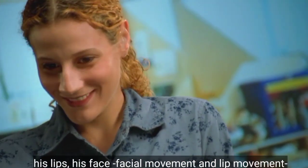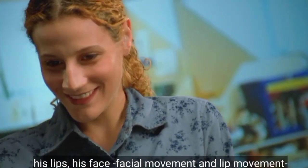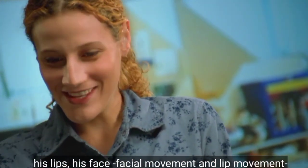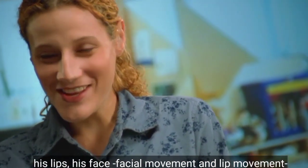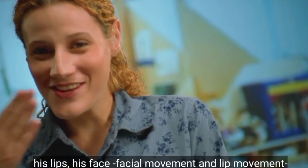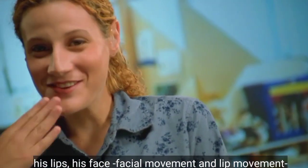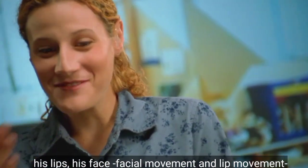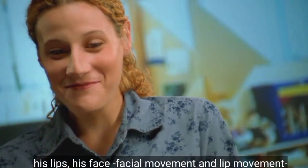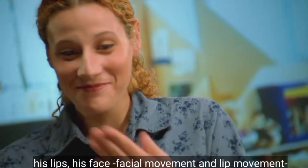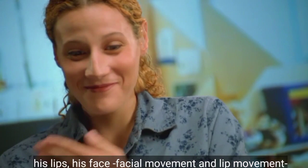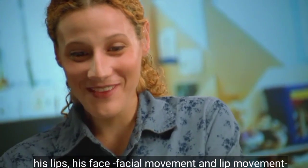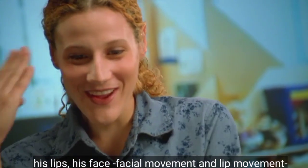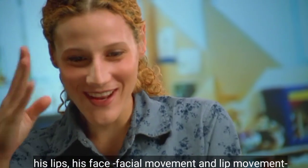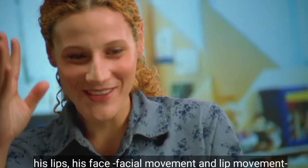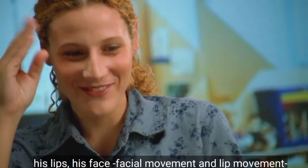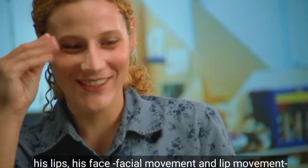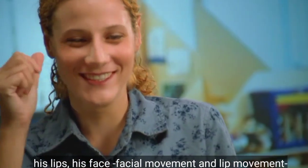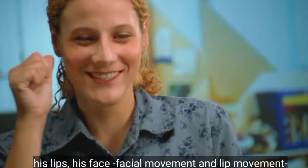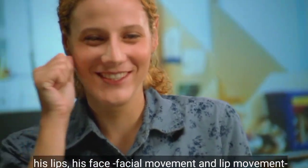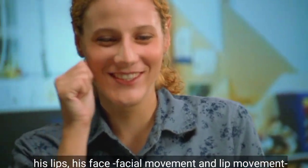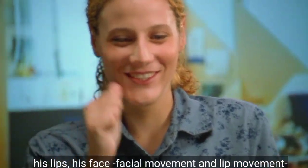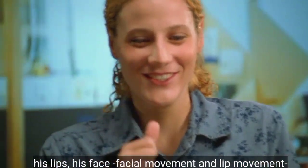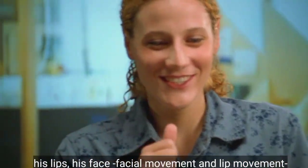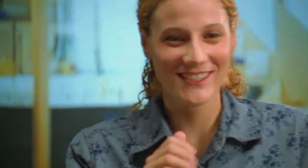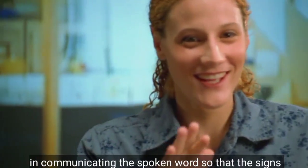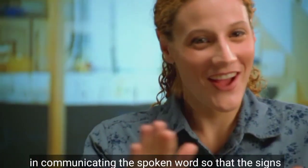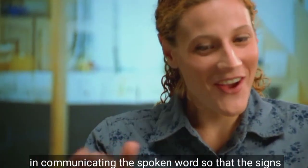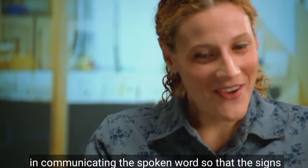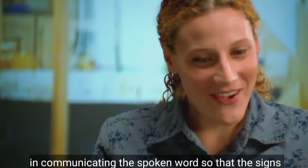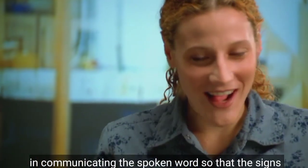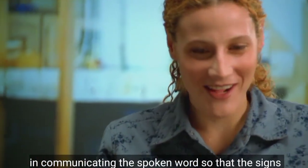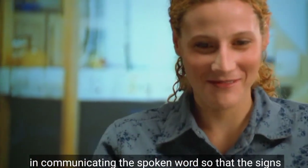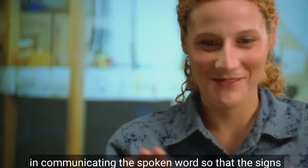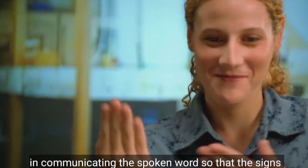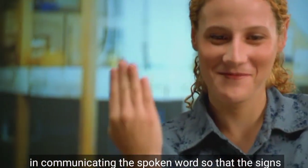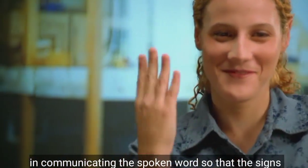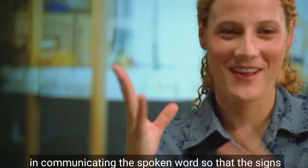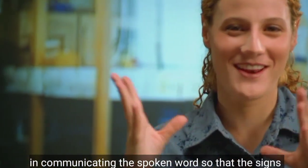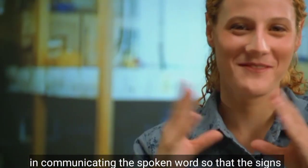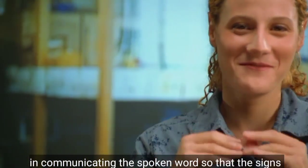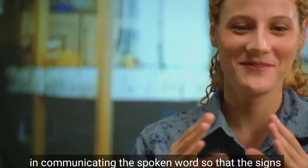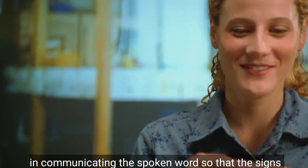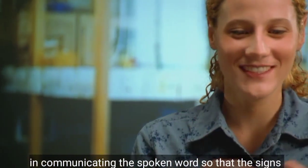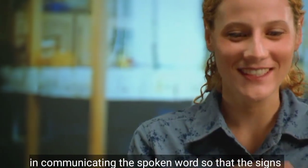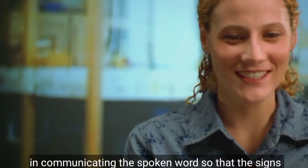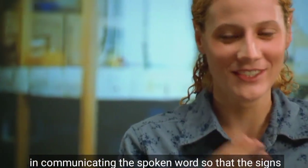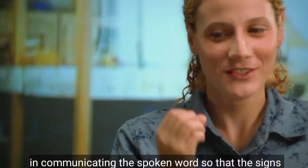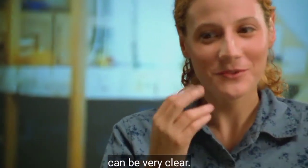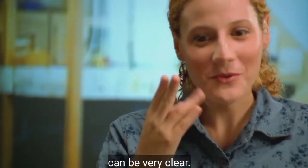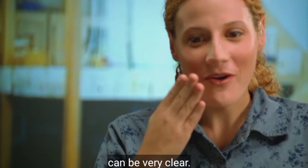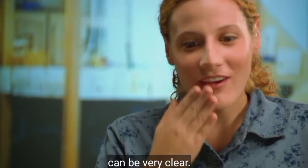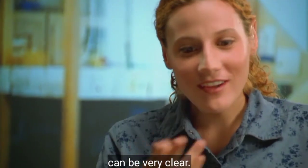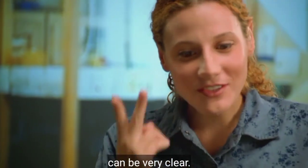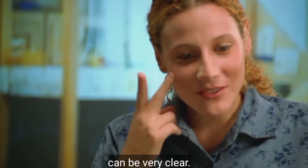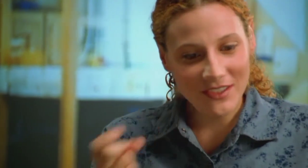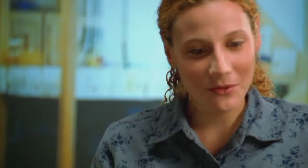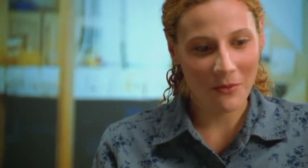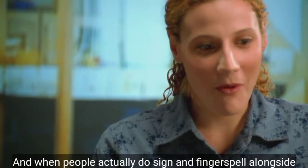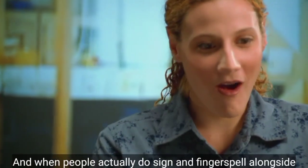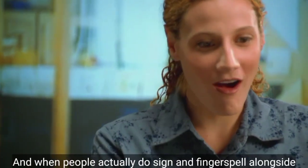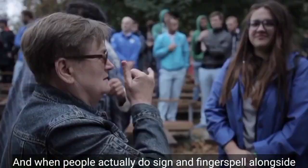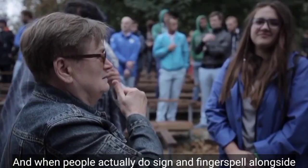his face, facial movement, and lip movement in communicating the spoken word so that the signs can be very